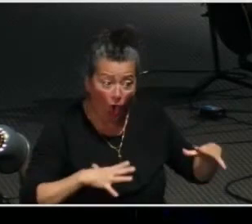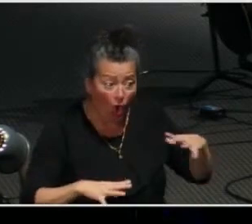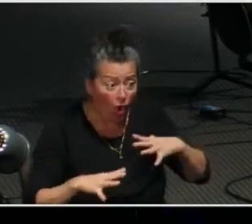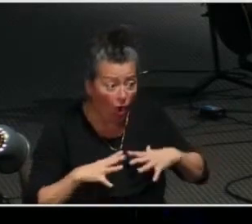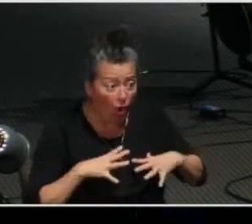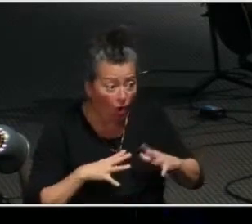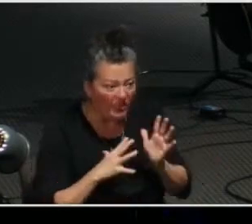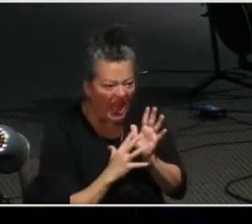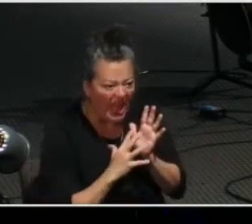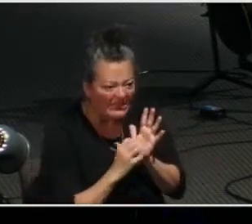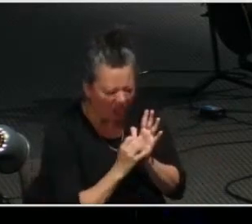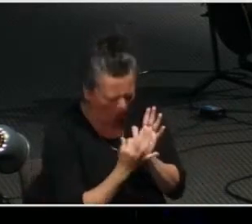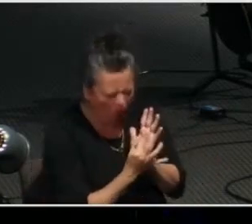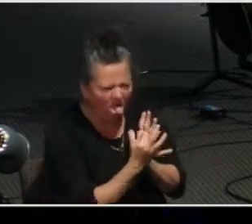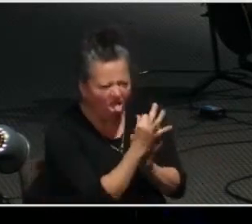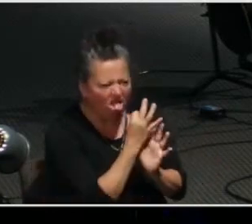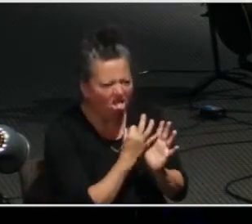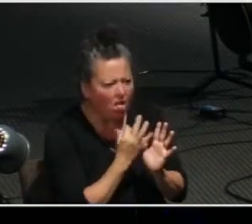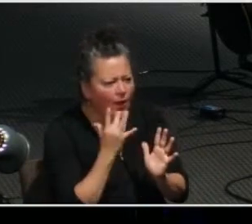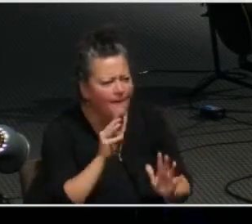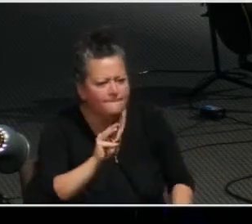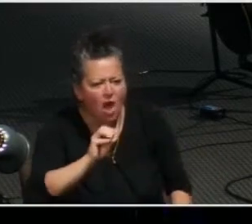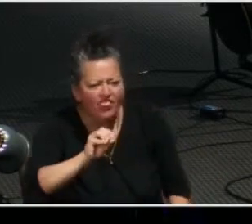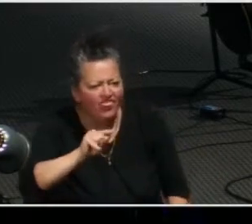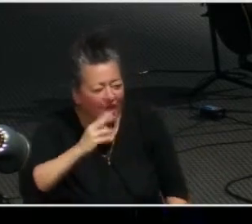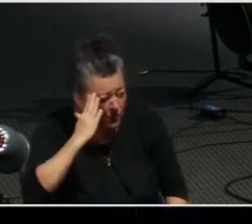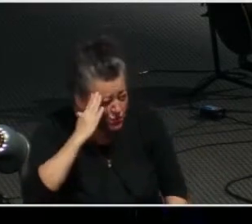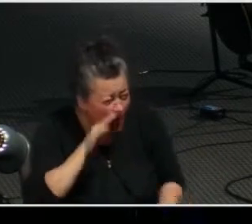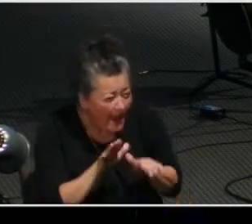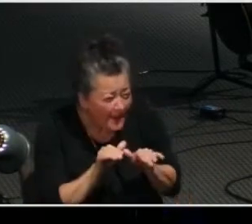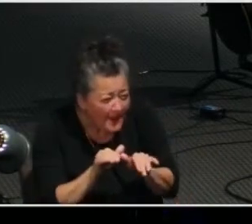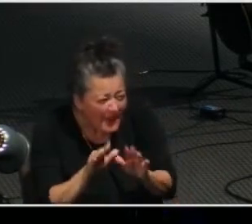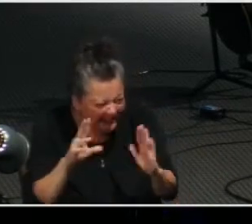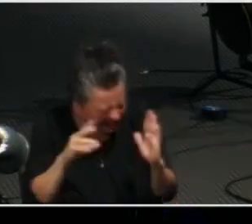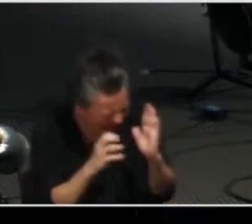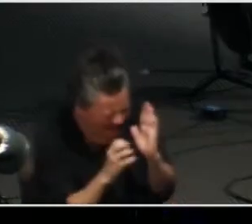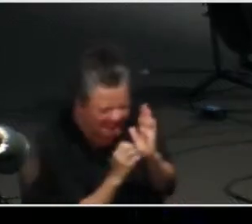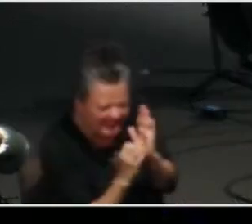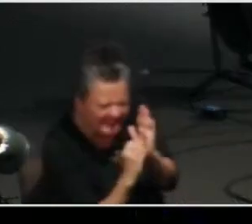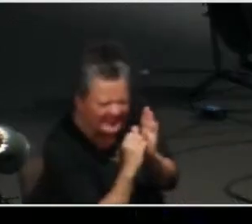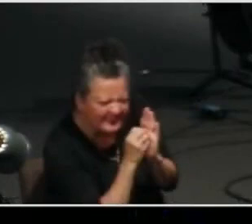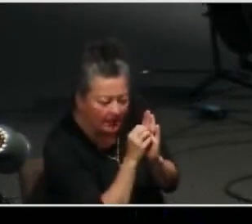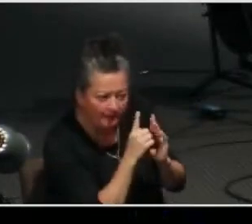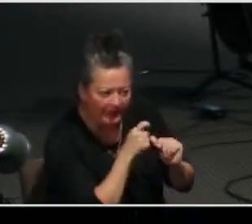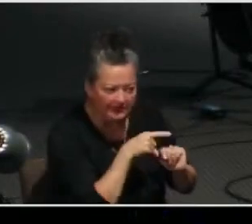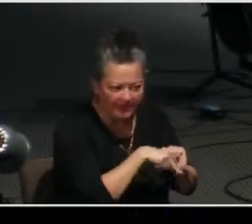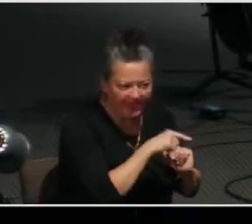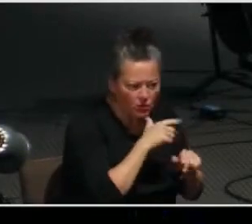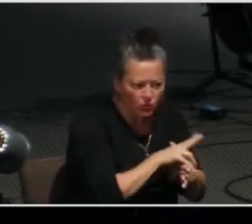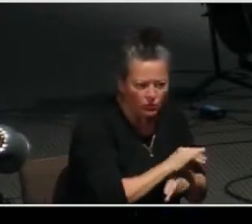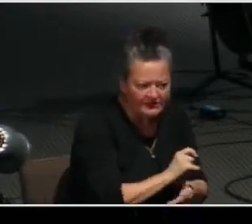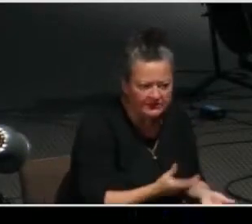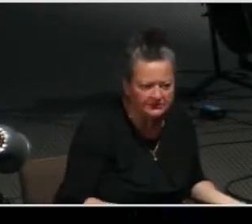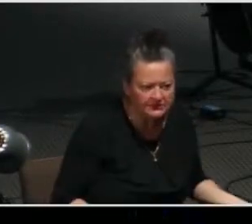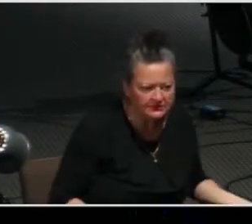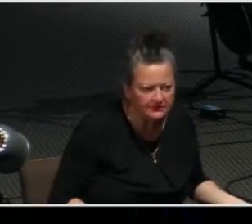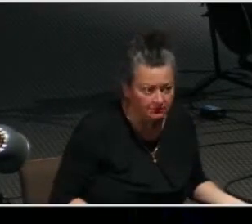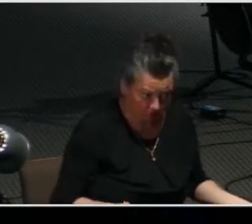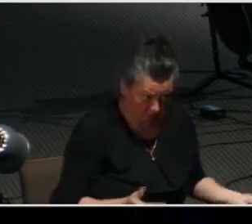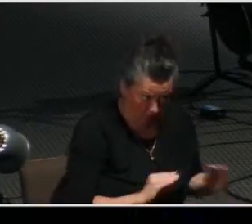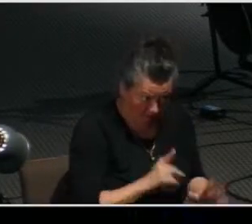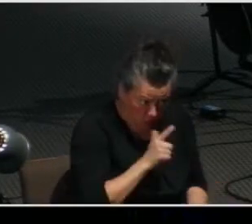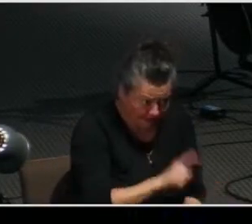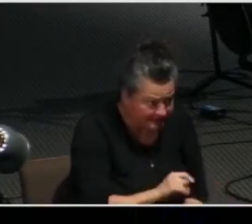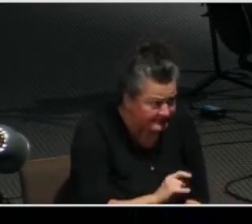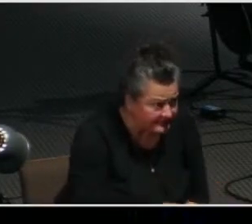many of them that they didn't use them frequently, and moths got in to destroy them. And then there's the verse about the corrosion or rusting